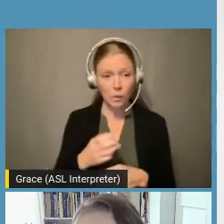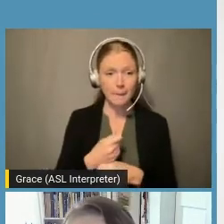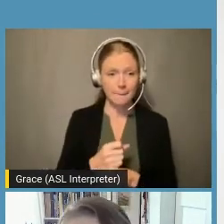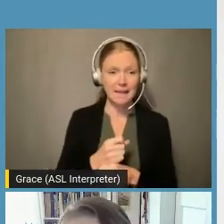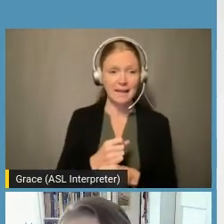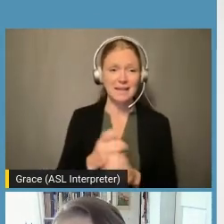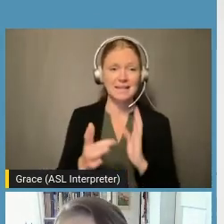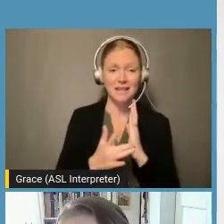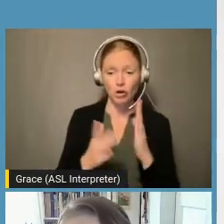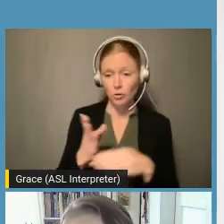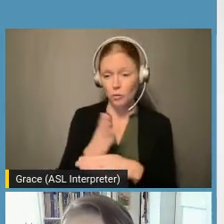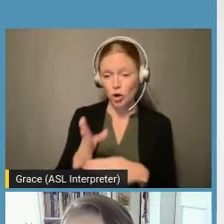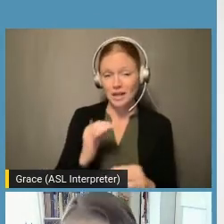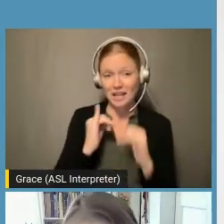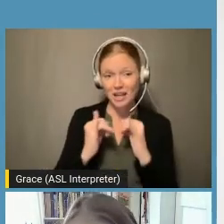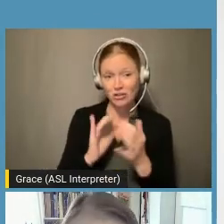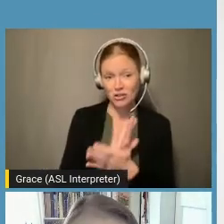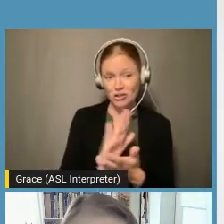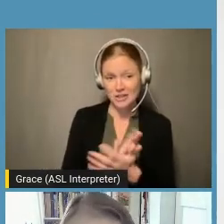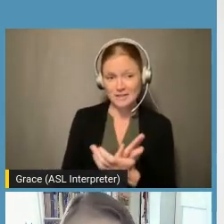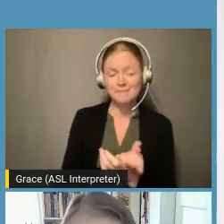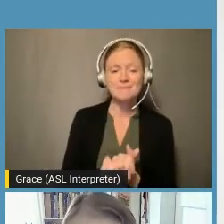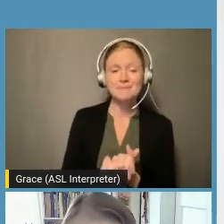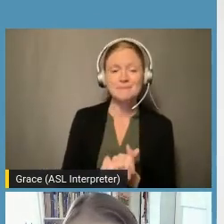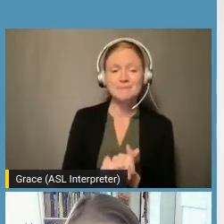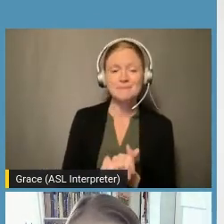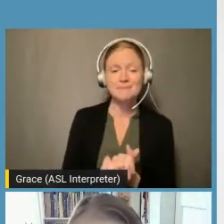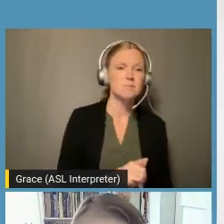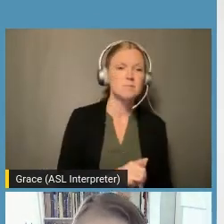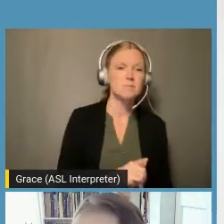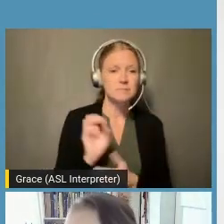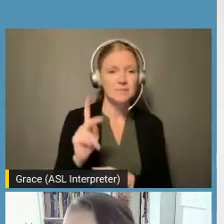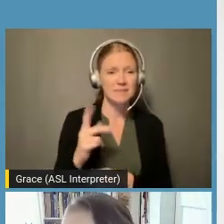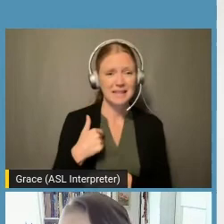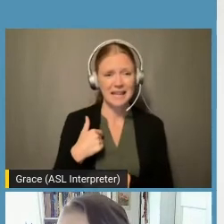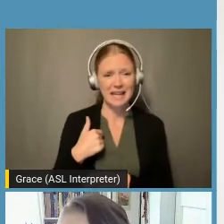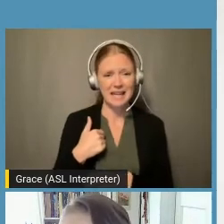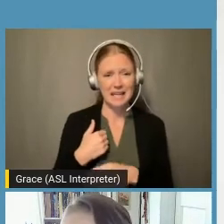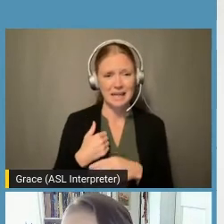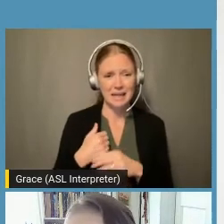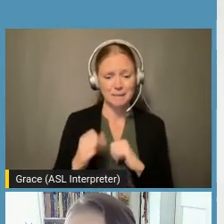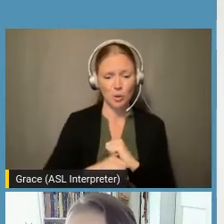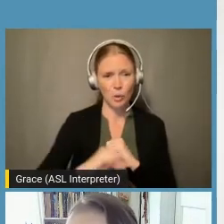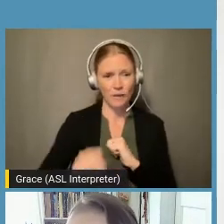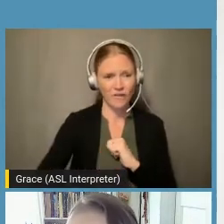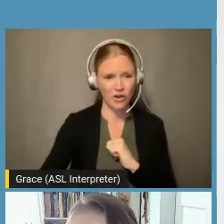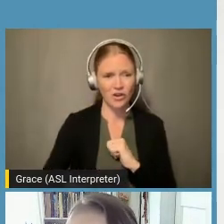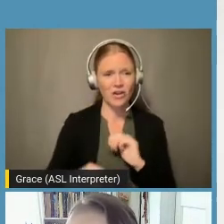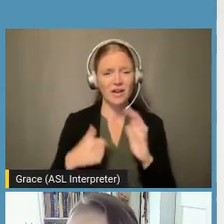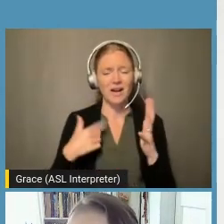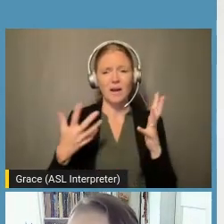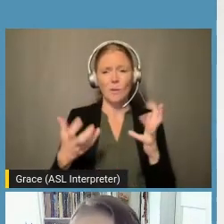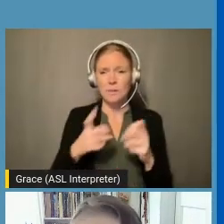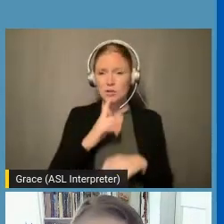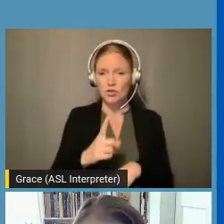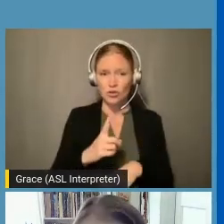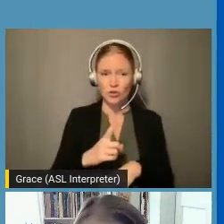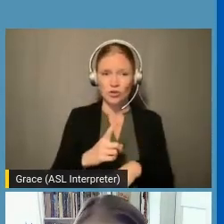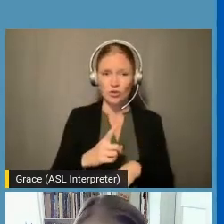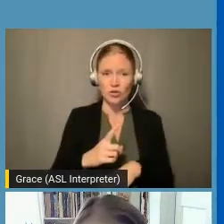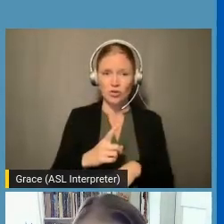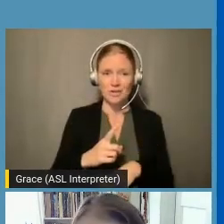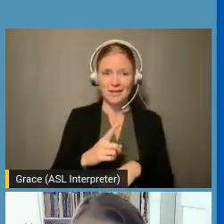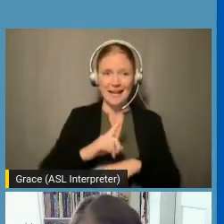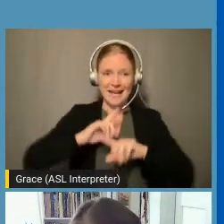the things that's on my to-do list for that session. So, all right, I know I'm a little bit over, and I want to be able to get to all of